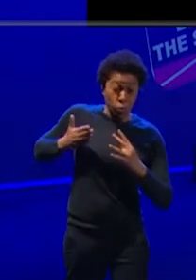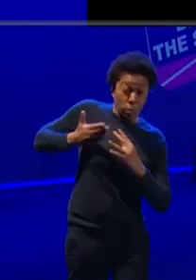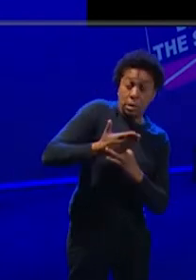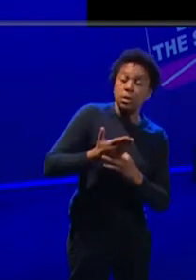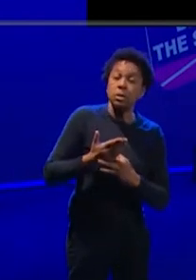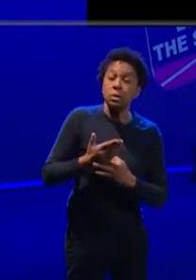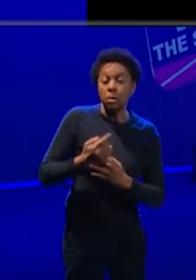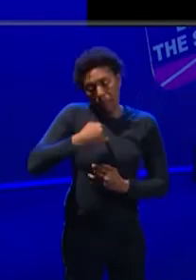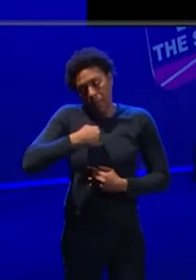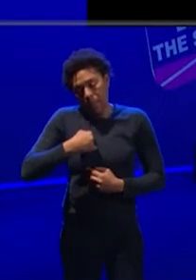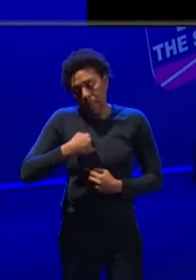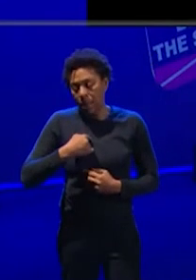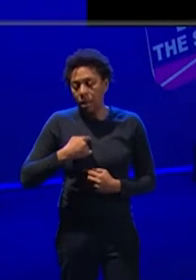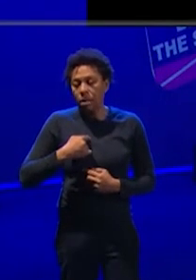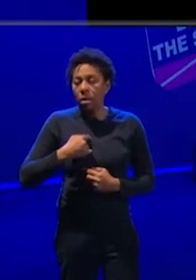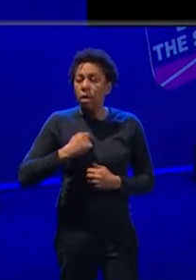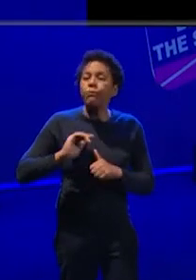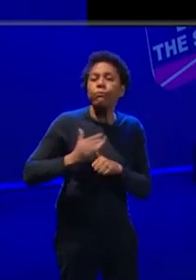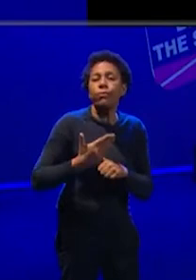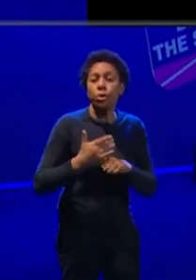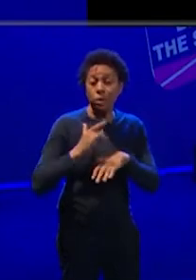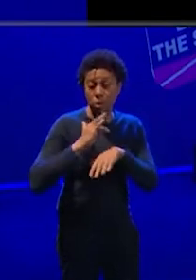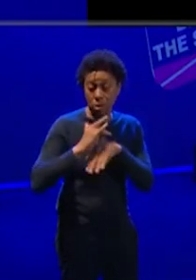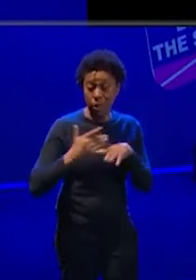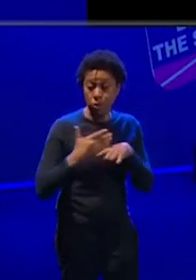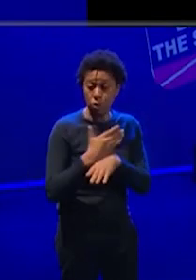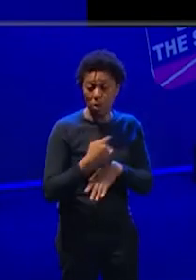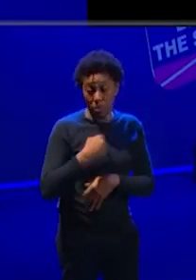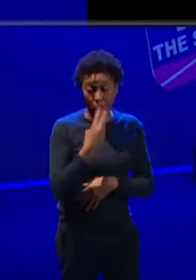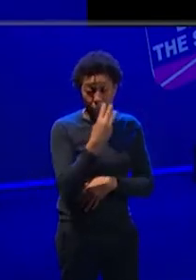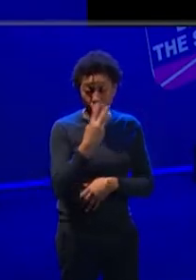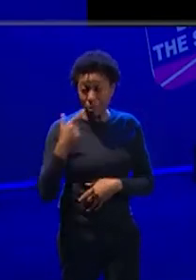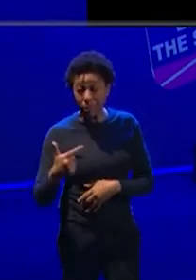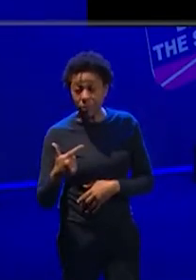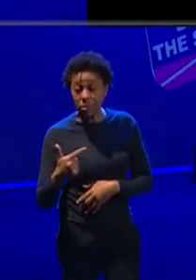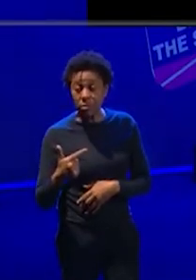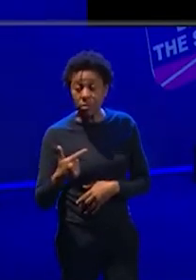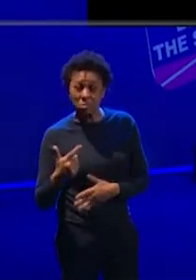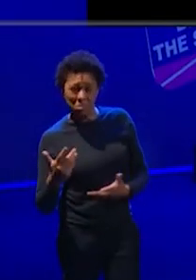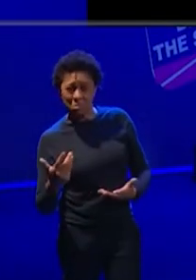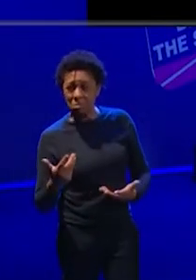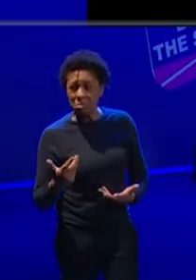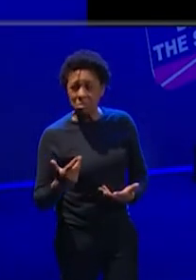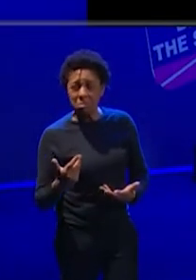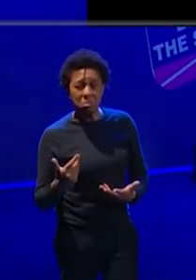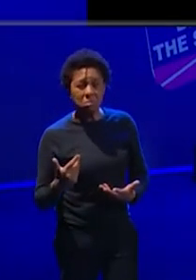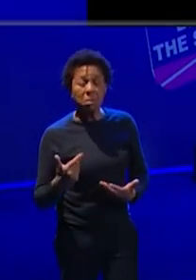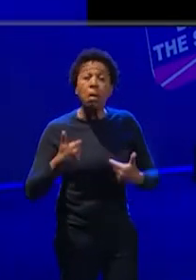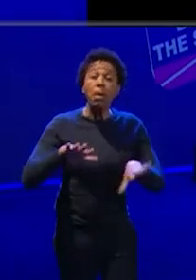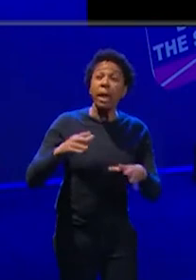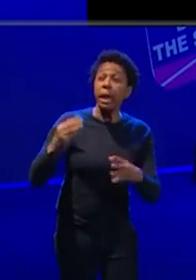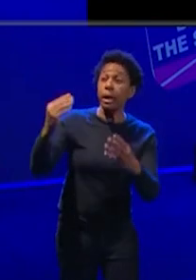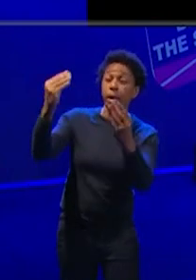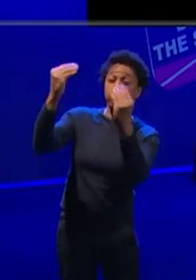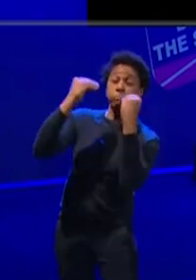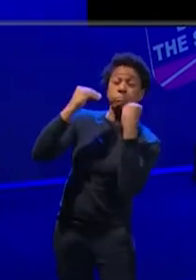I'm working in my first theater job, I'll be honest. I'm 37 and I was told